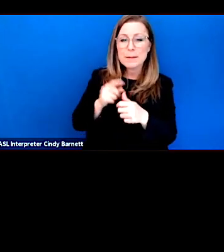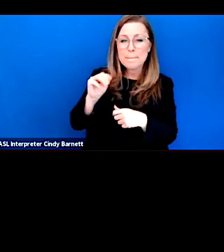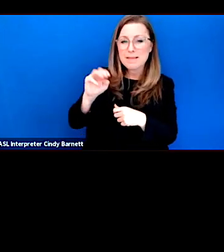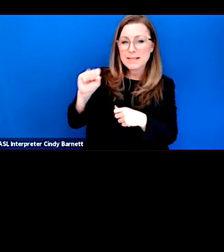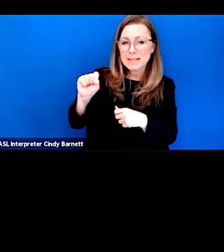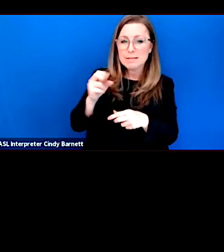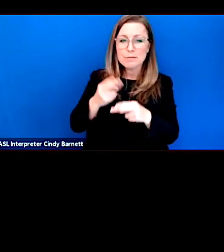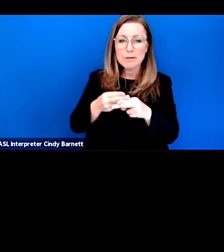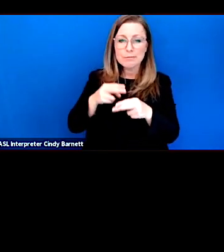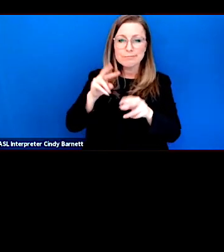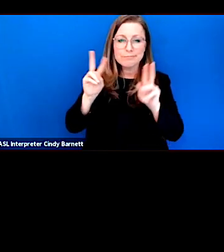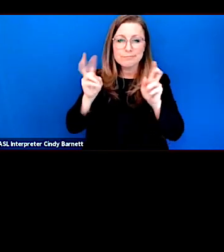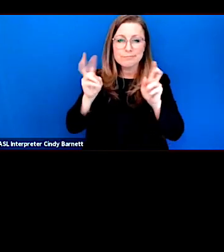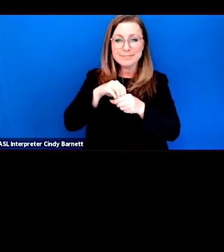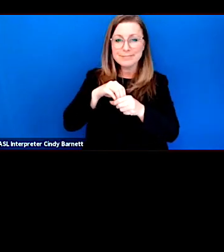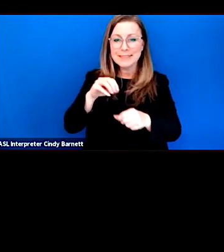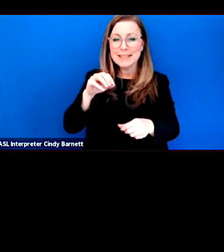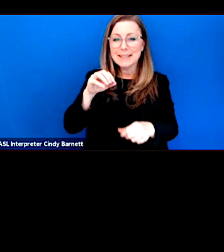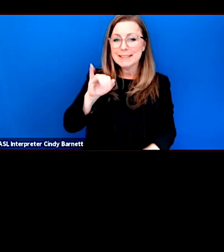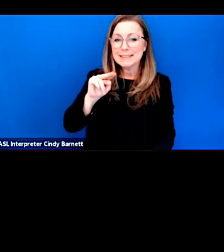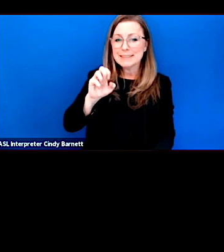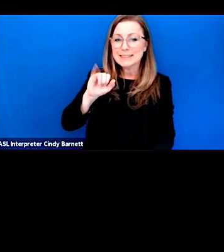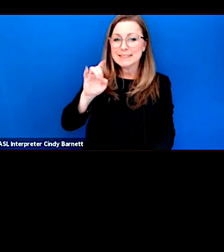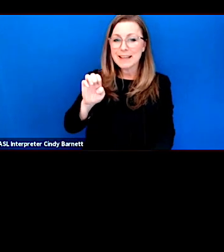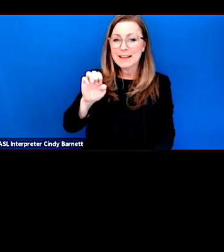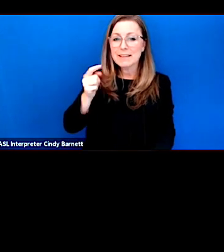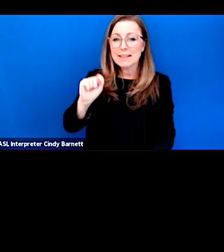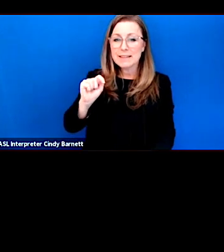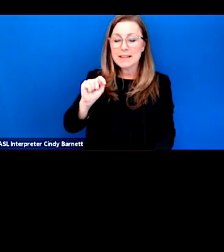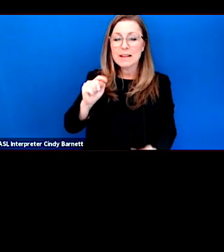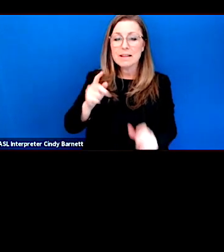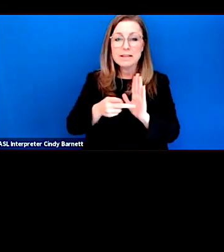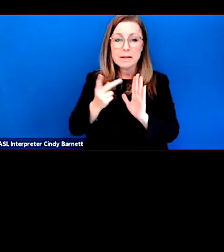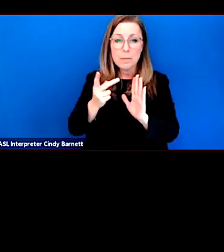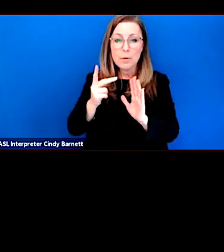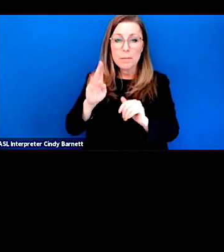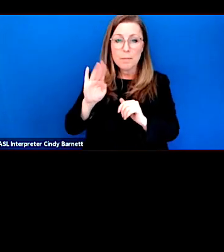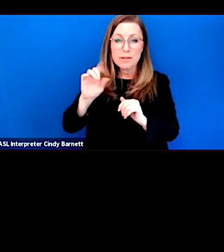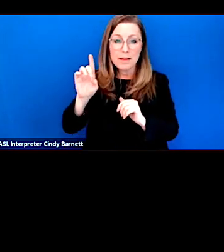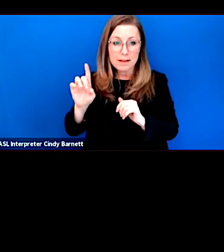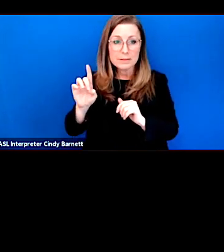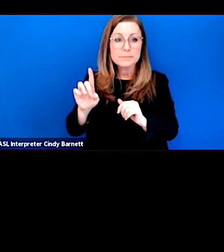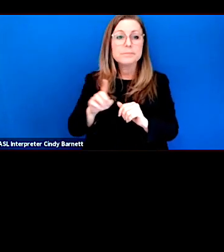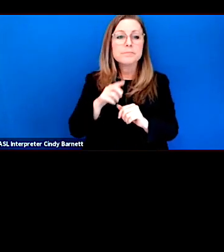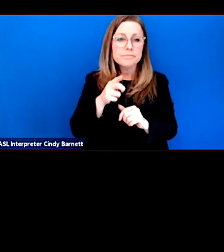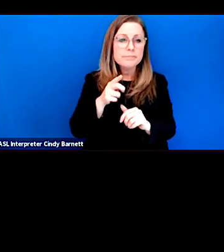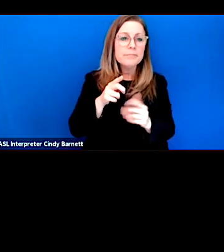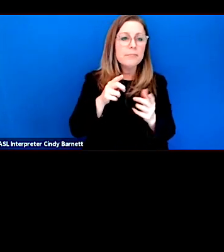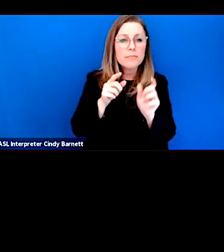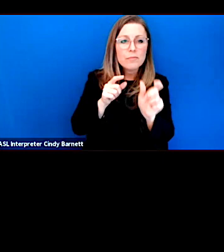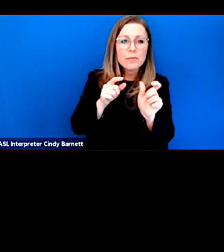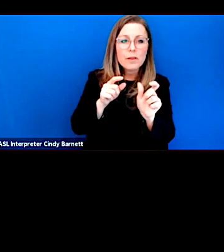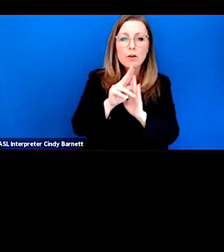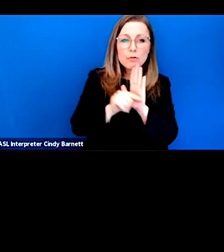Bind, a synthesis of empirical research on undergraduate and graduate women of color in science, technology, engineering,